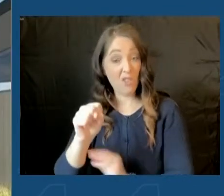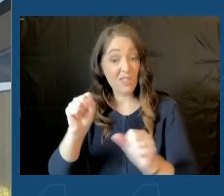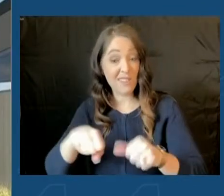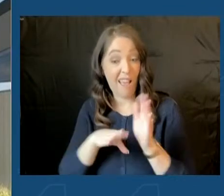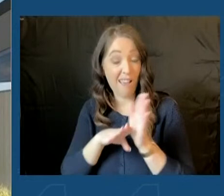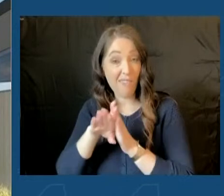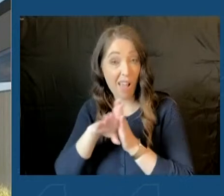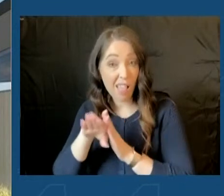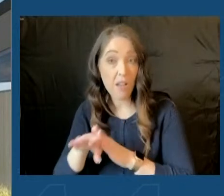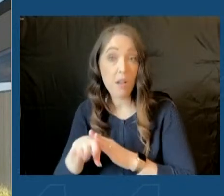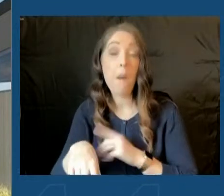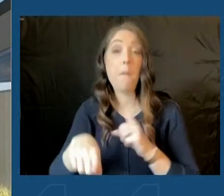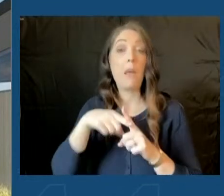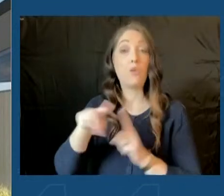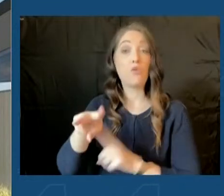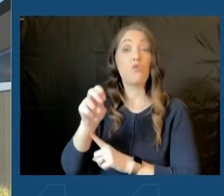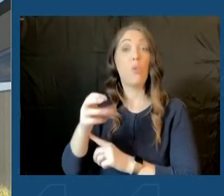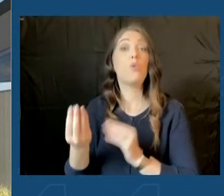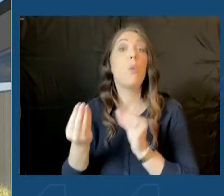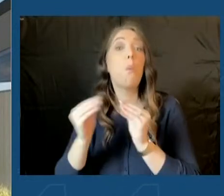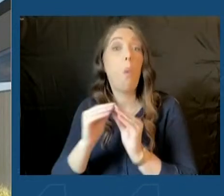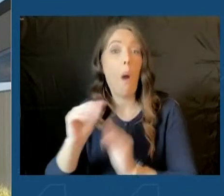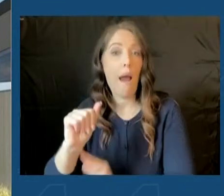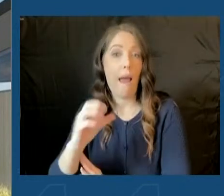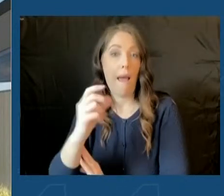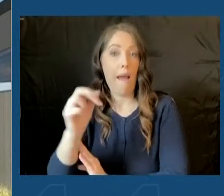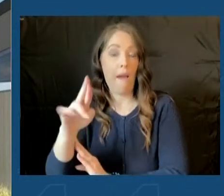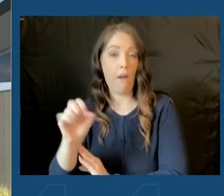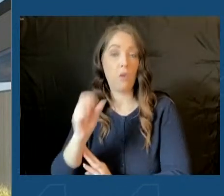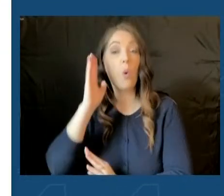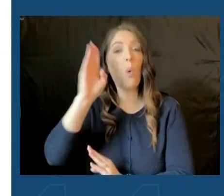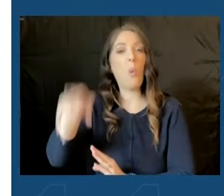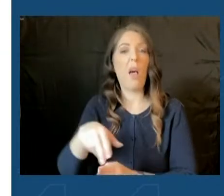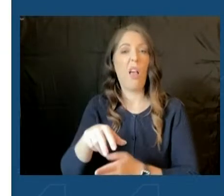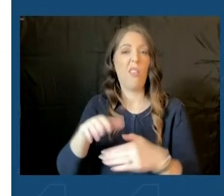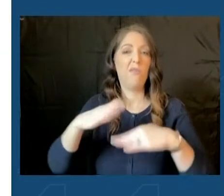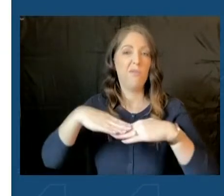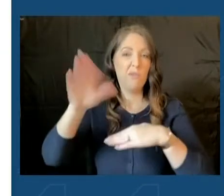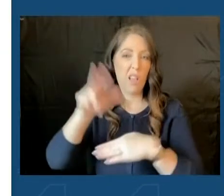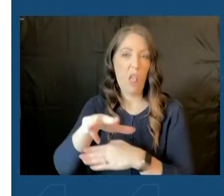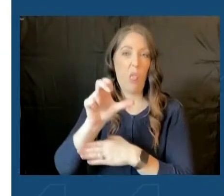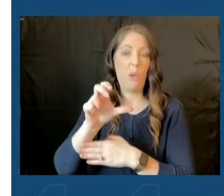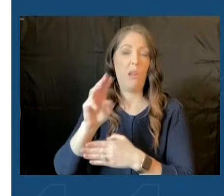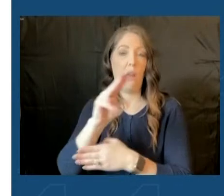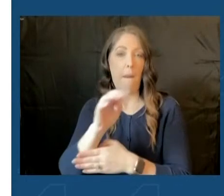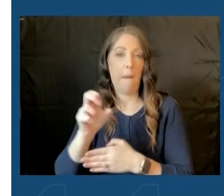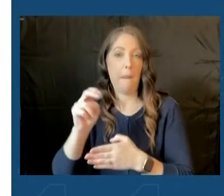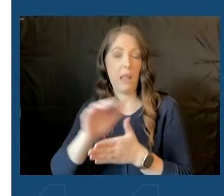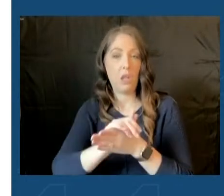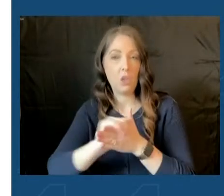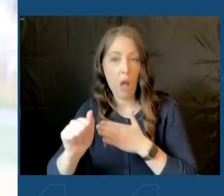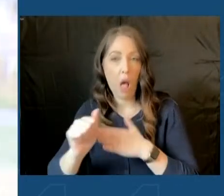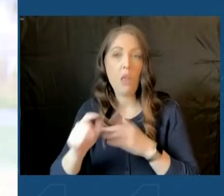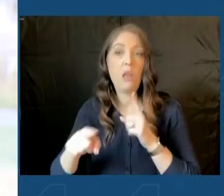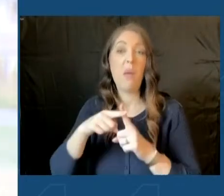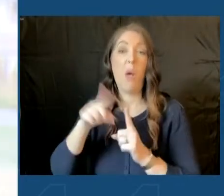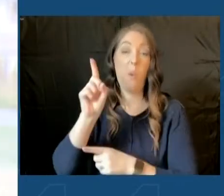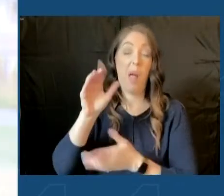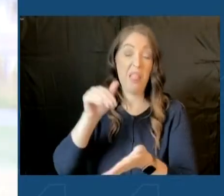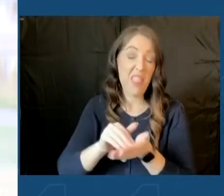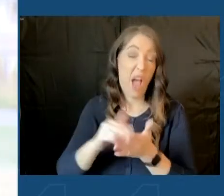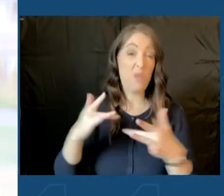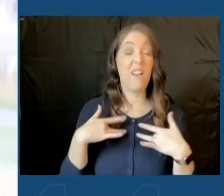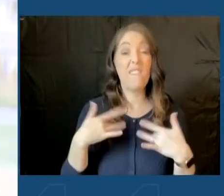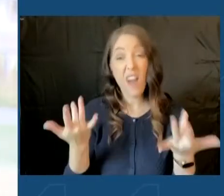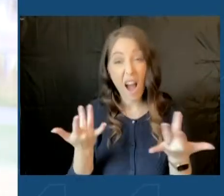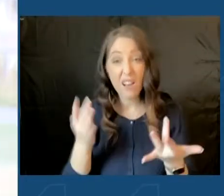acres on the outer harbor. And this will be over $300 million and create over 1,000 events. This is going to be remarkable, and I'm